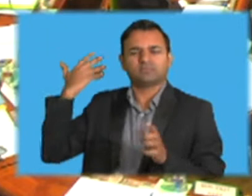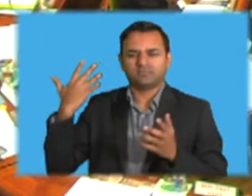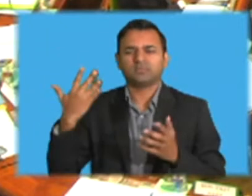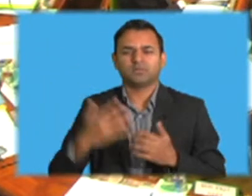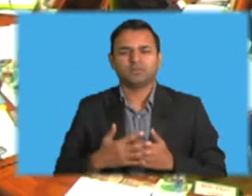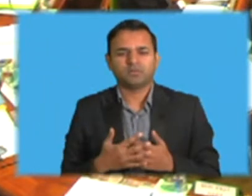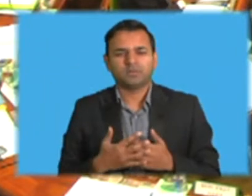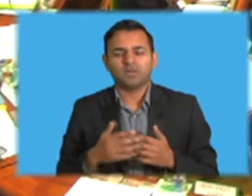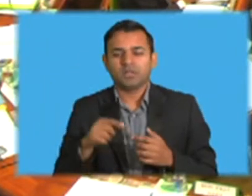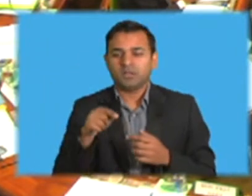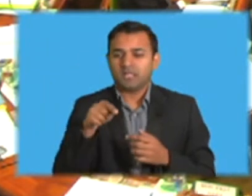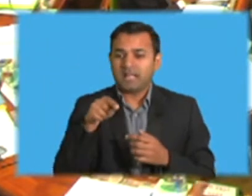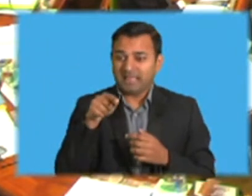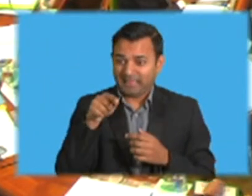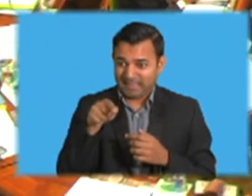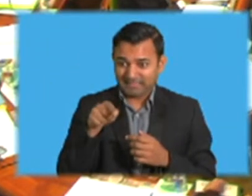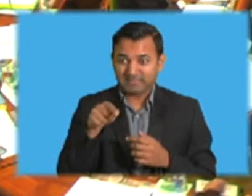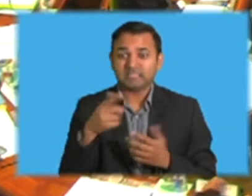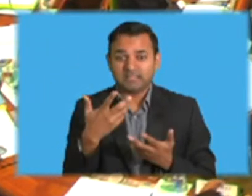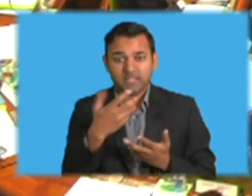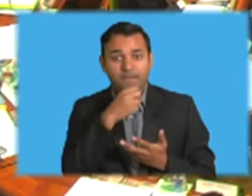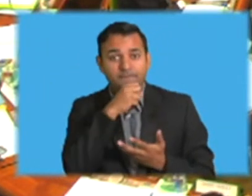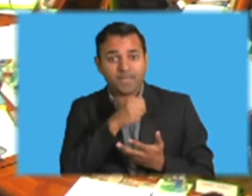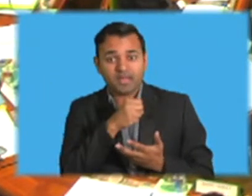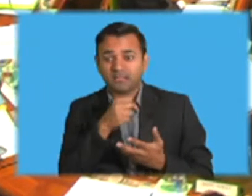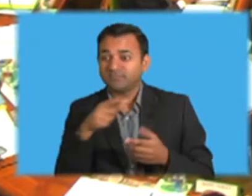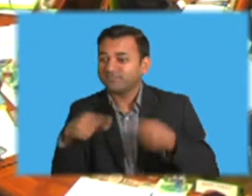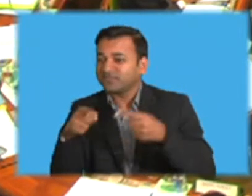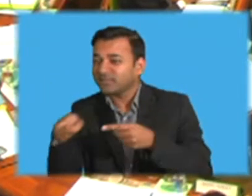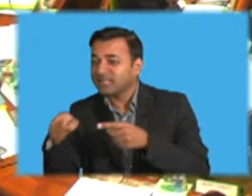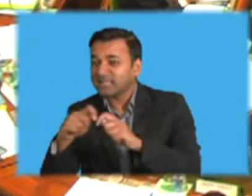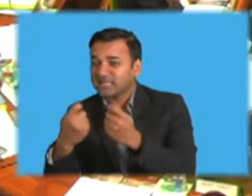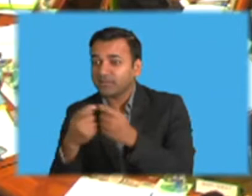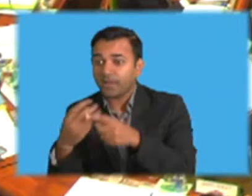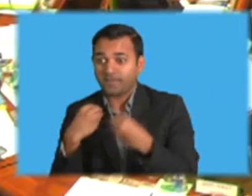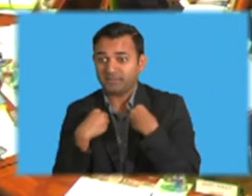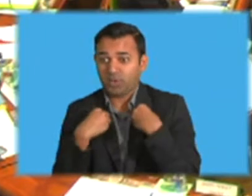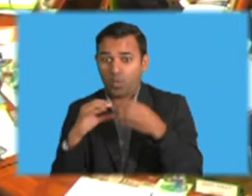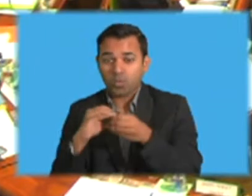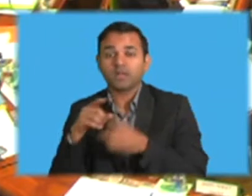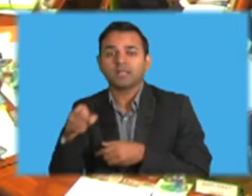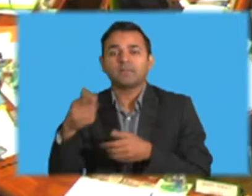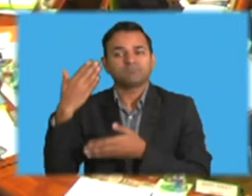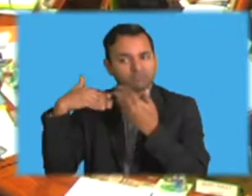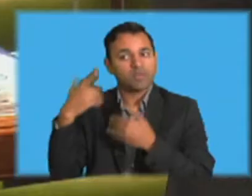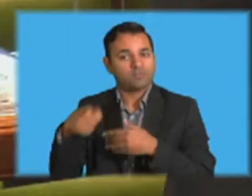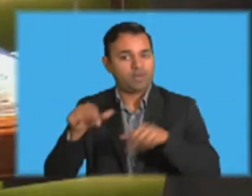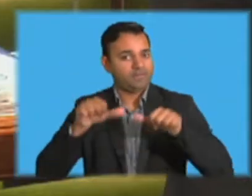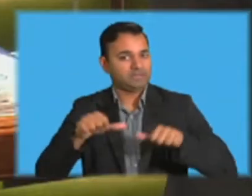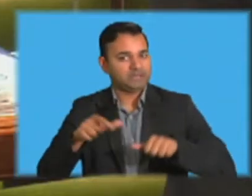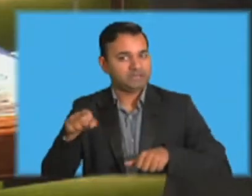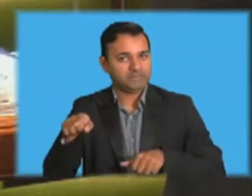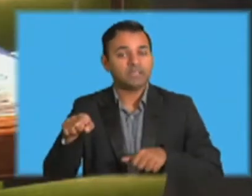past president of the Fiji Bus Operators Association. And government was very cautious about the introduction